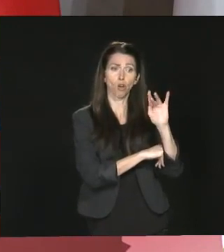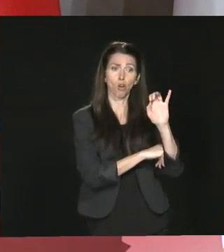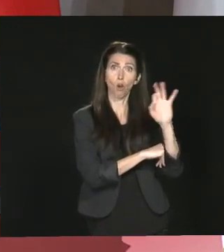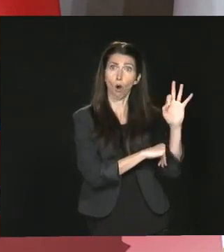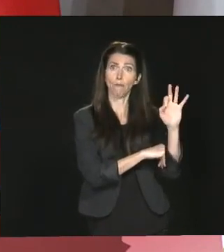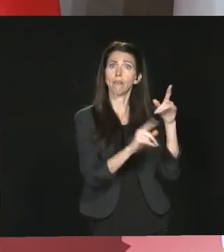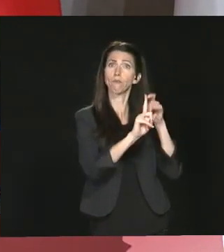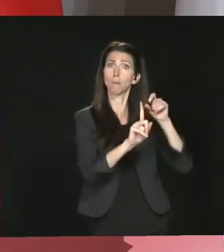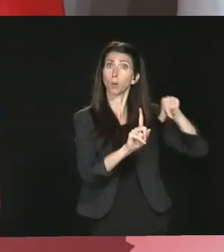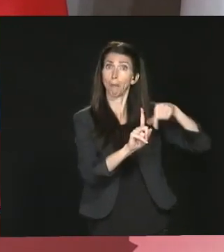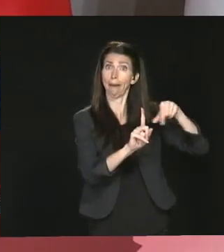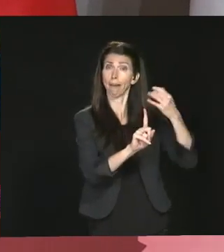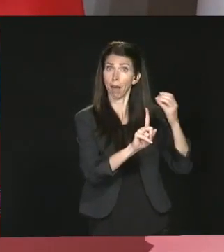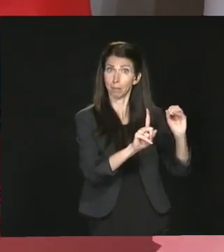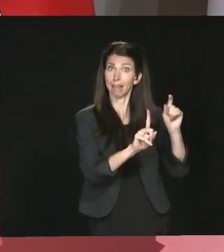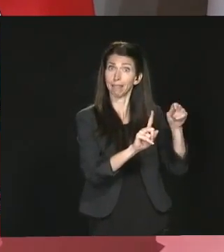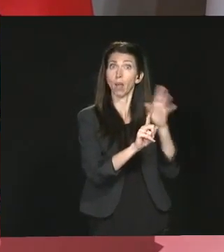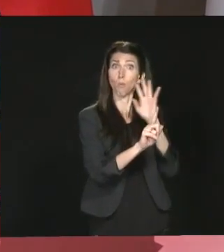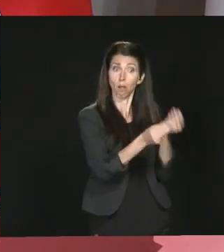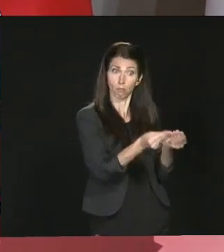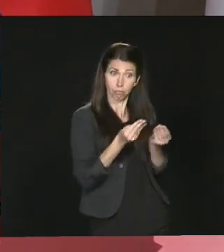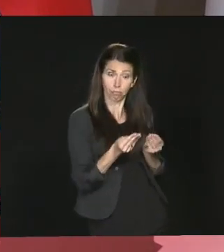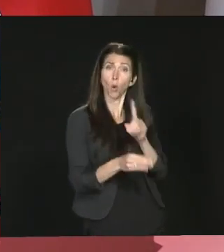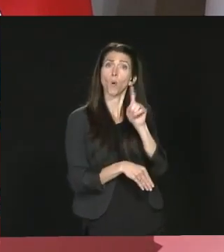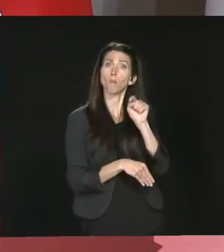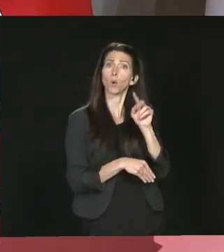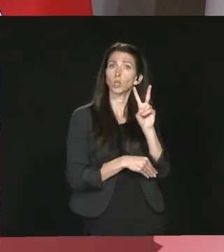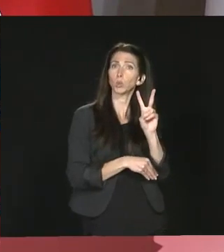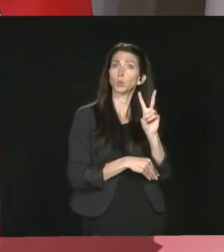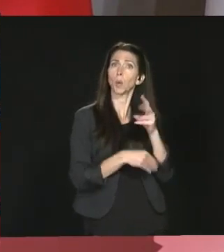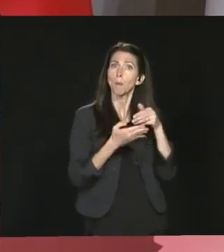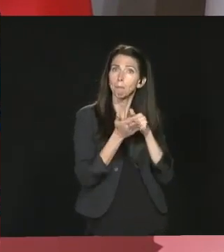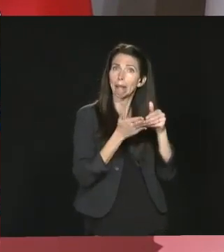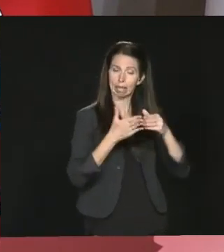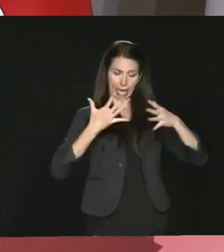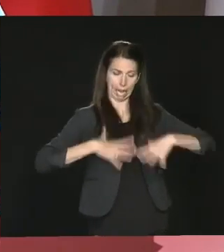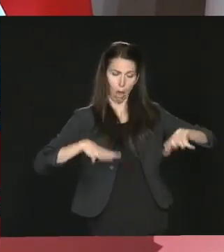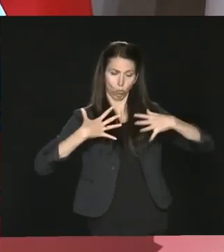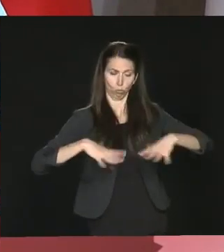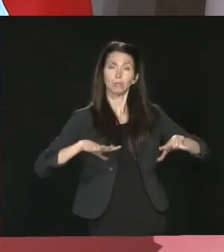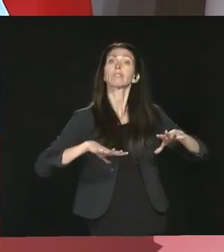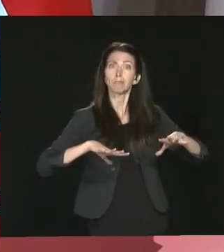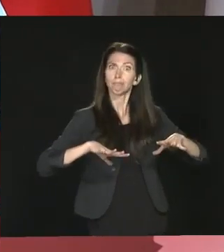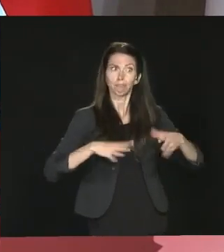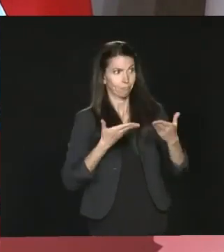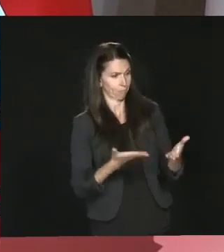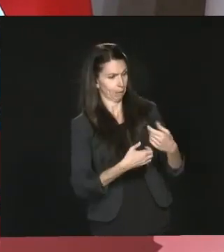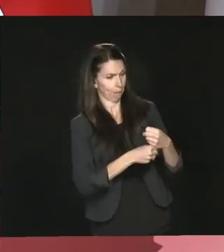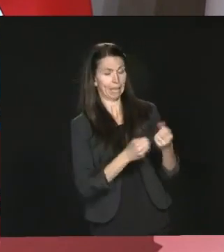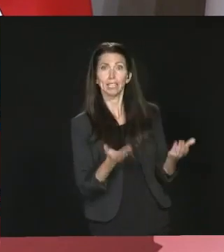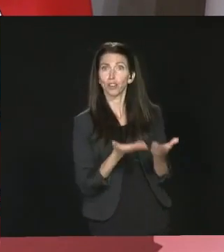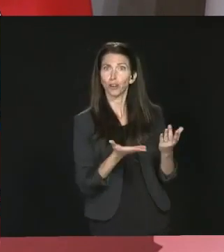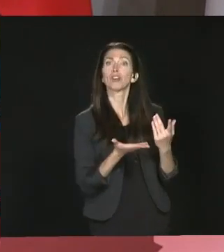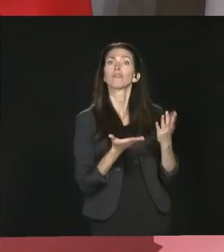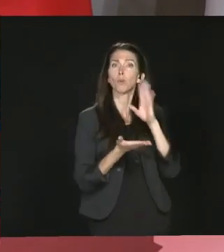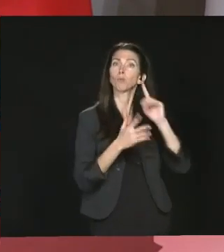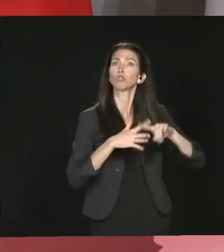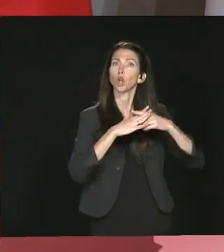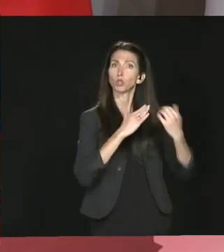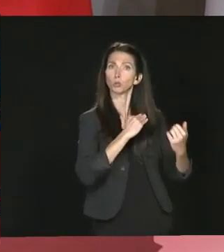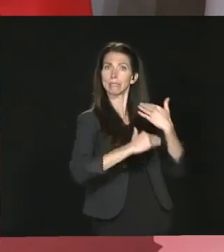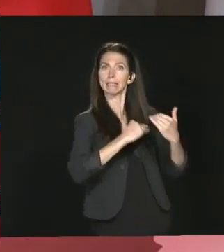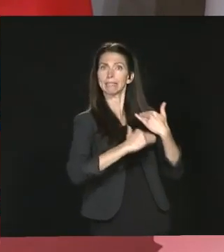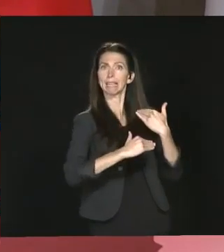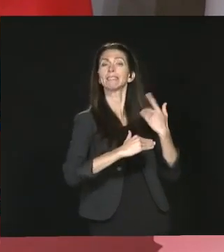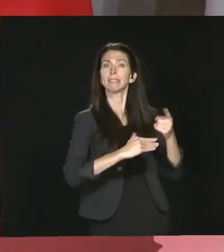million made-in-Canada gowns with deliveries starting in July. We have also signed a contract with the Stevens